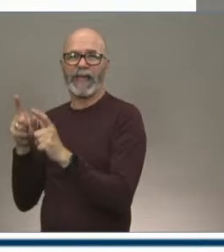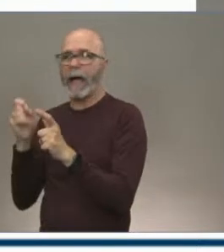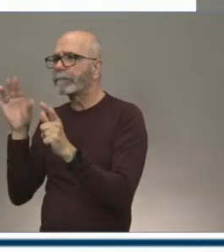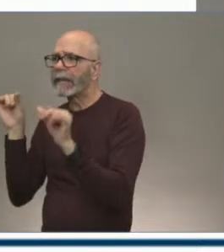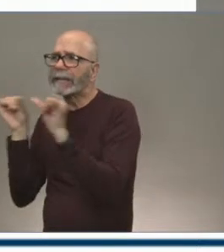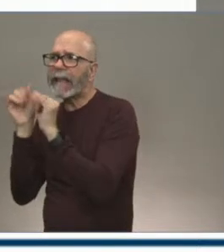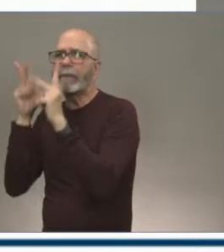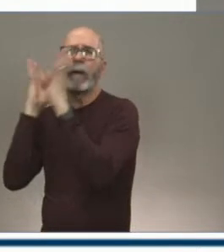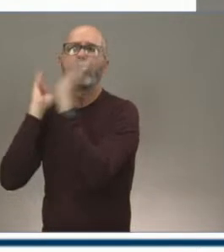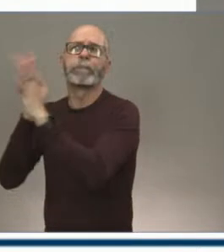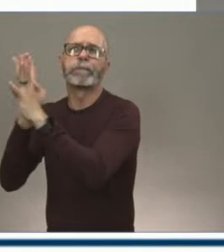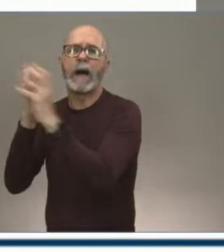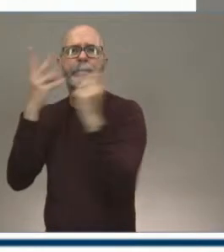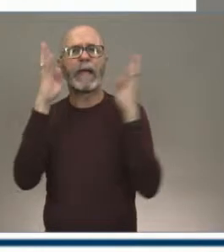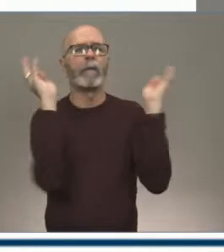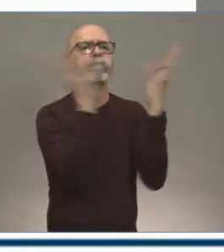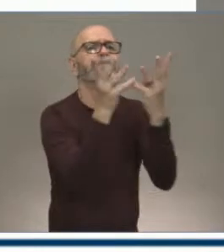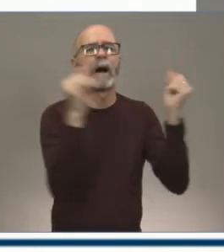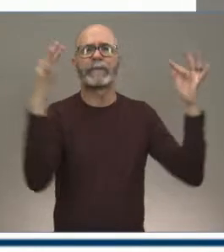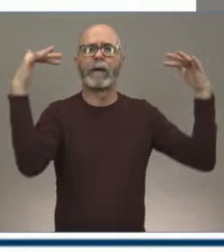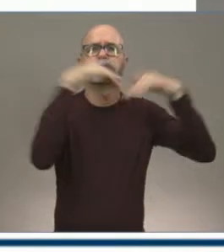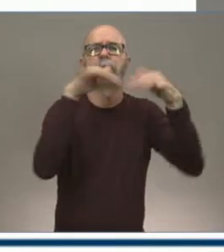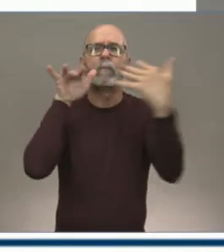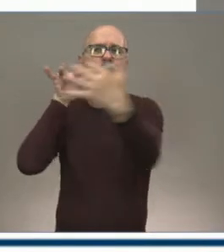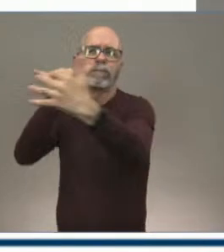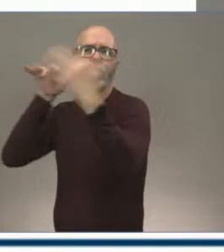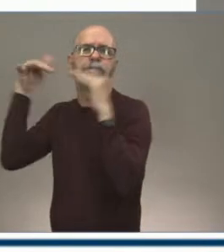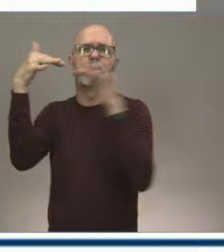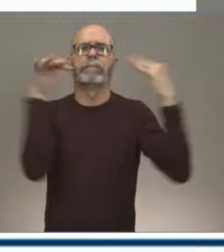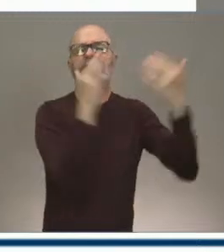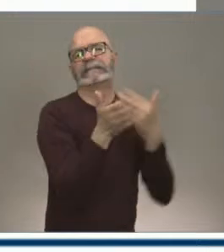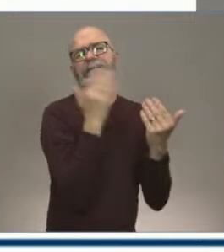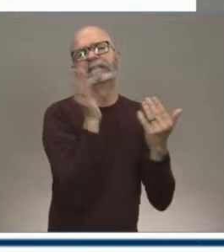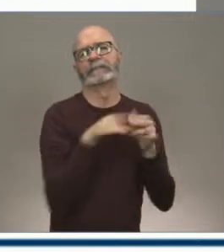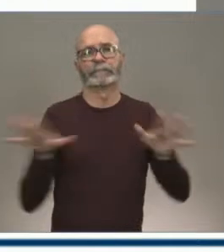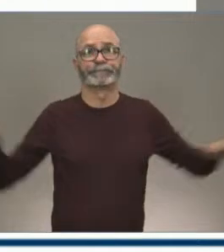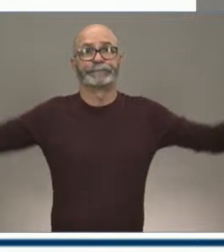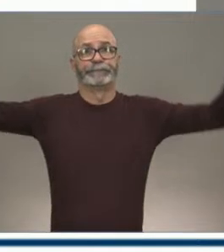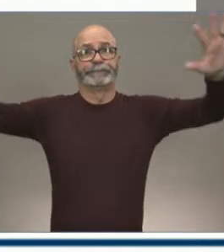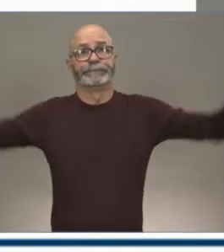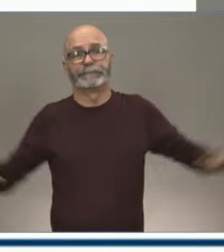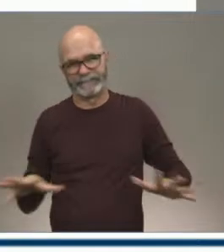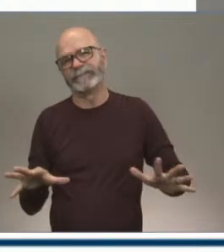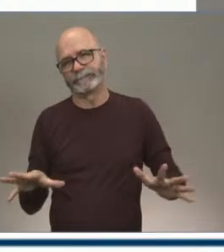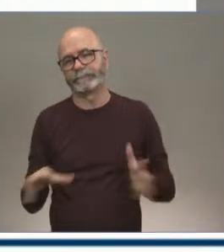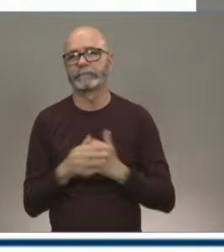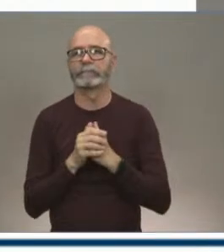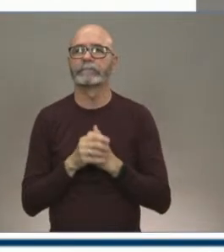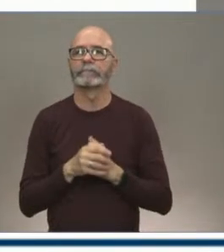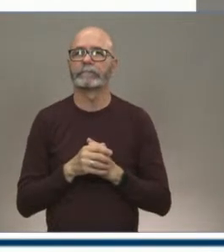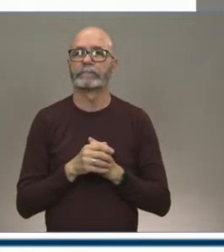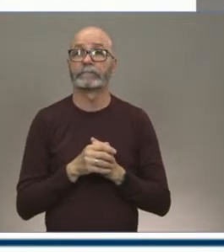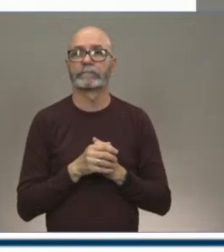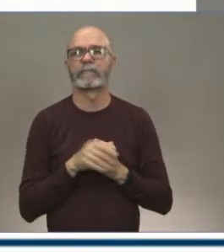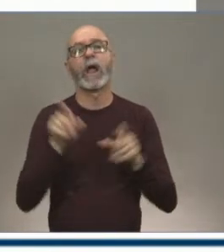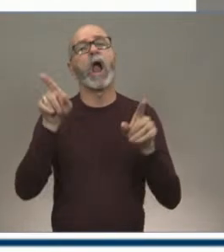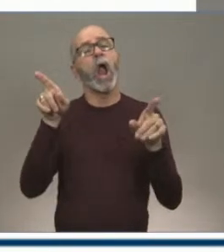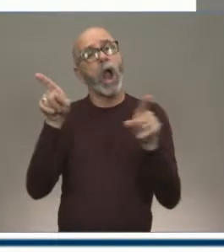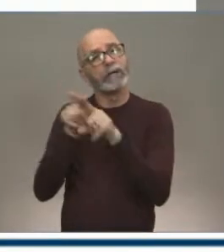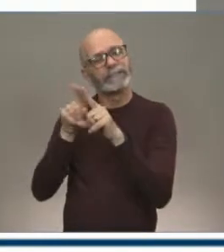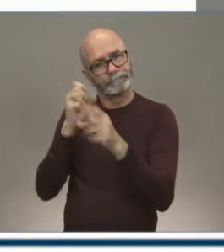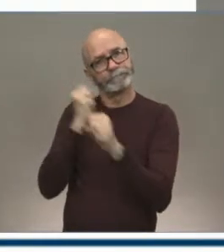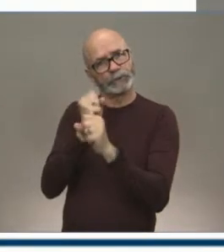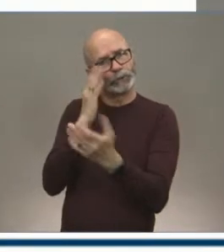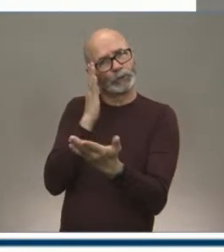get the greatest amount of the local population, and along with the lens of making sure that we had good